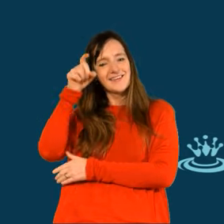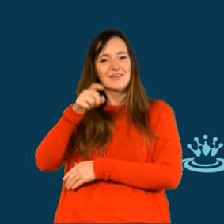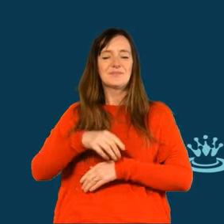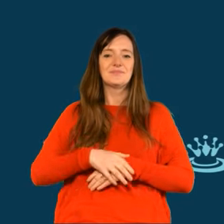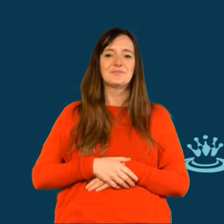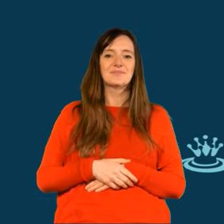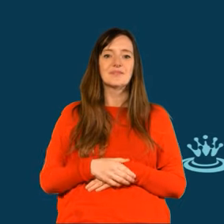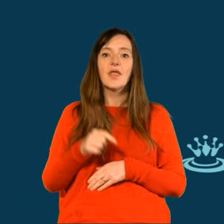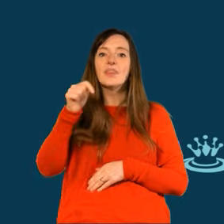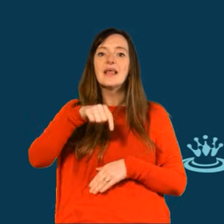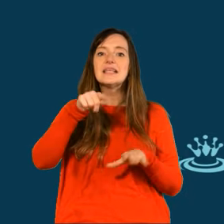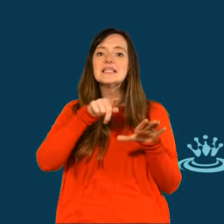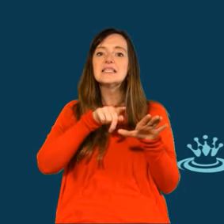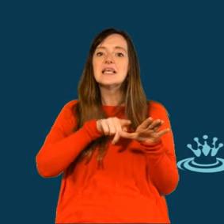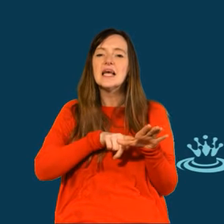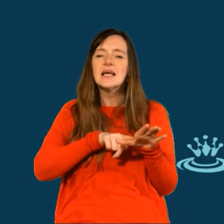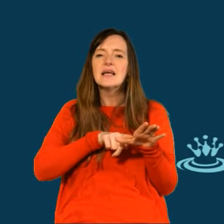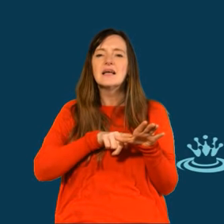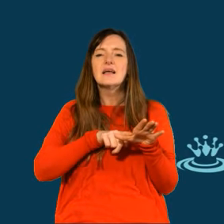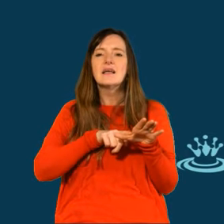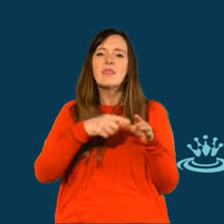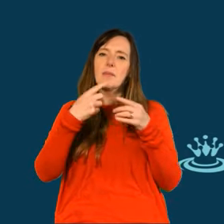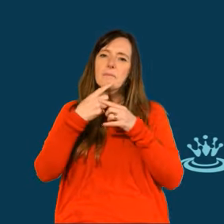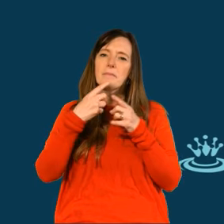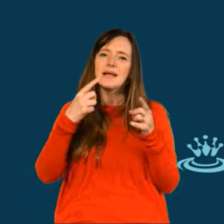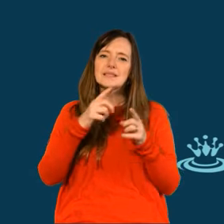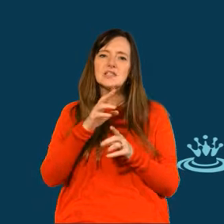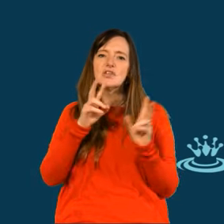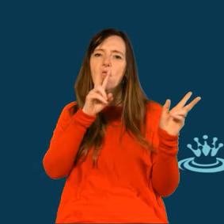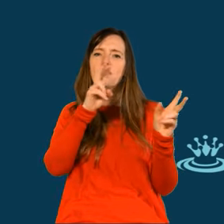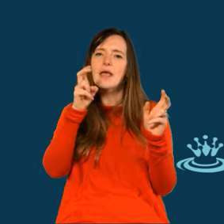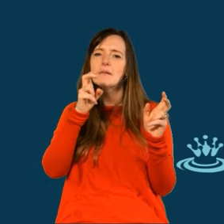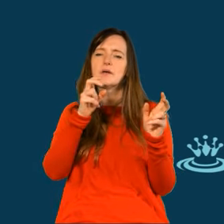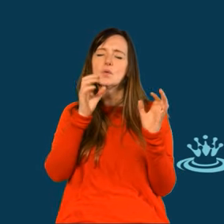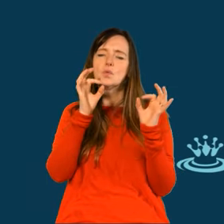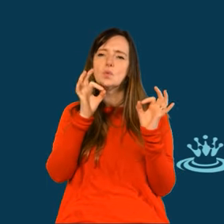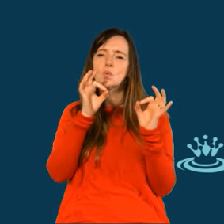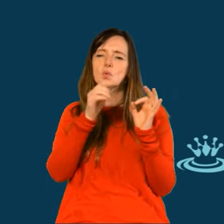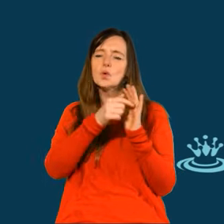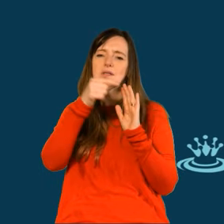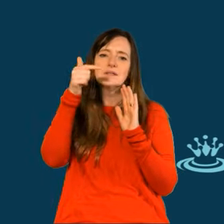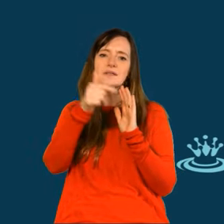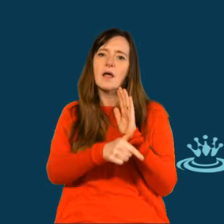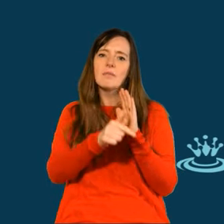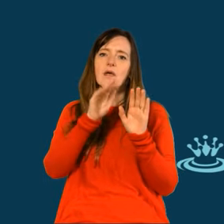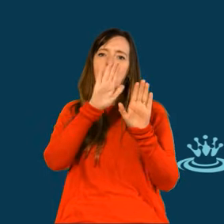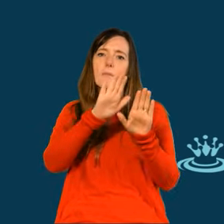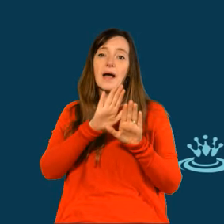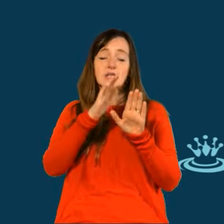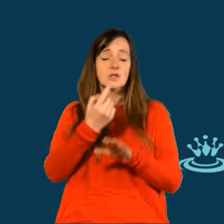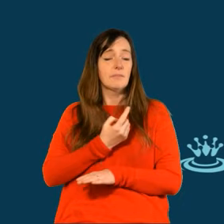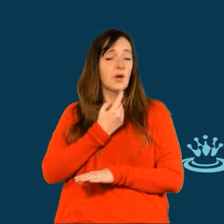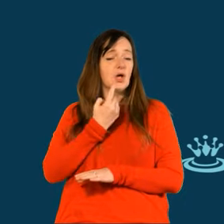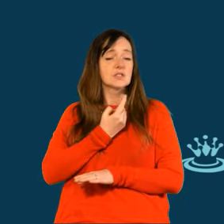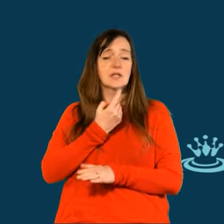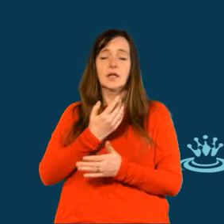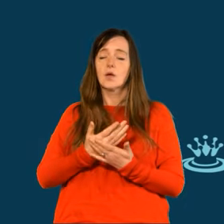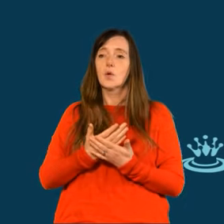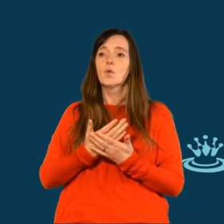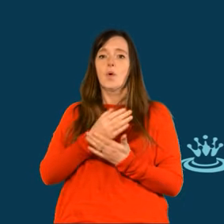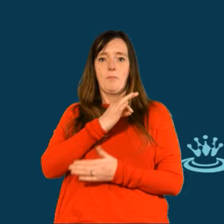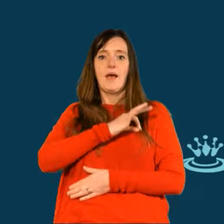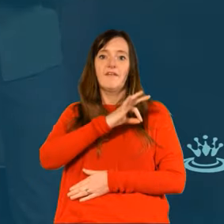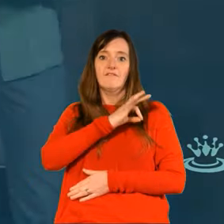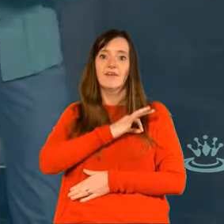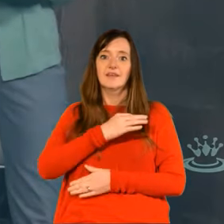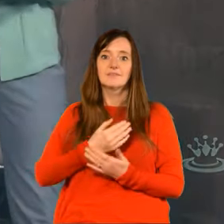This year, the message has a special depth and compassion, which I have personally found very helpful. Oh, well, we're so glad it has been speaking